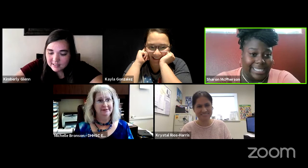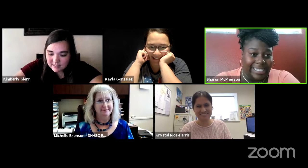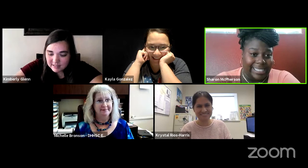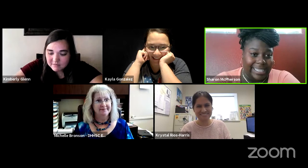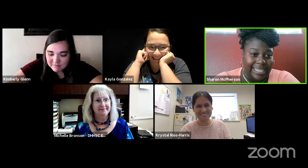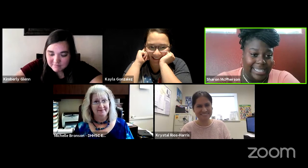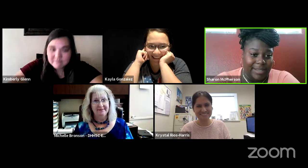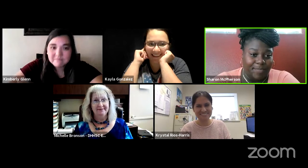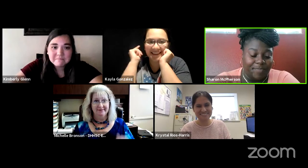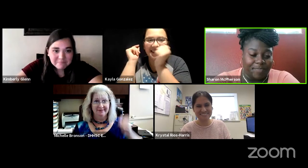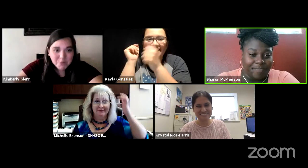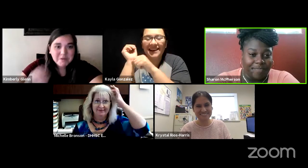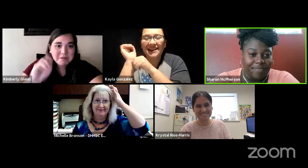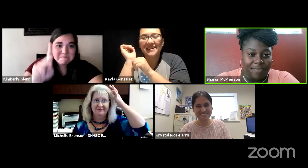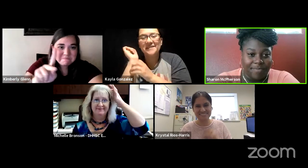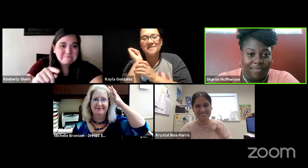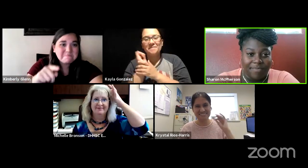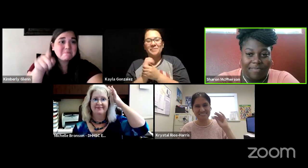1986?